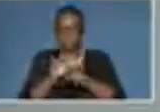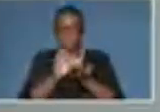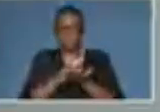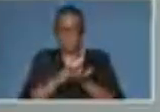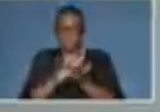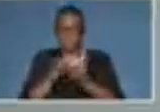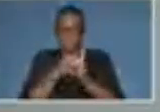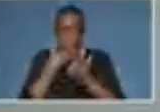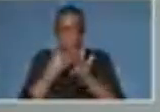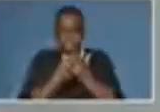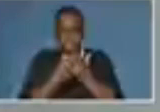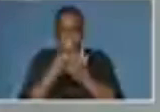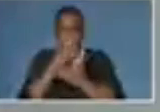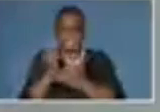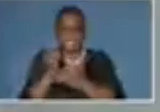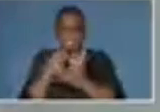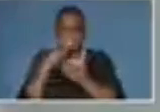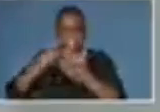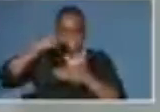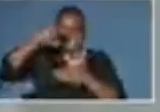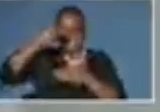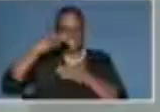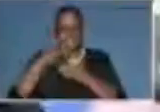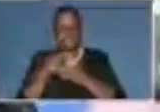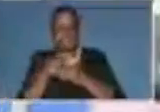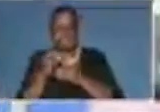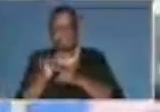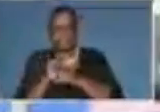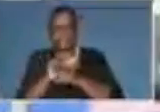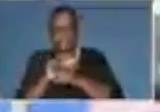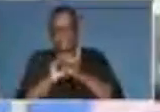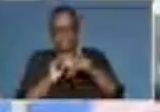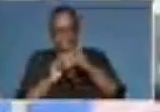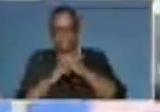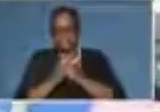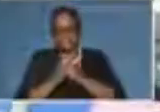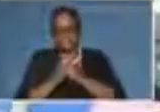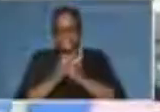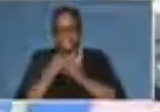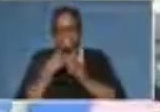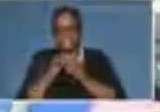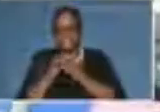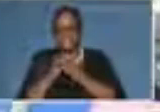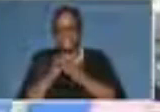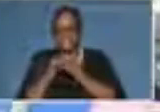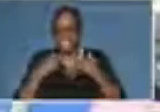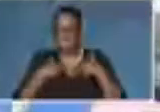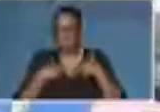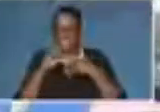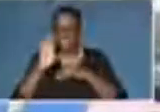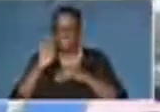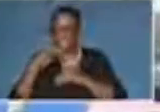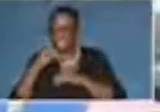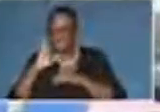notes, consistently rates high in terms of international best practices. These books are also, there are chips stored in the